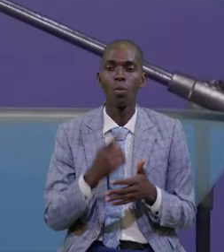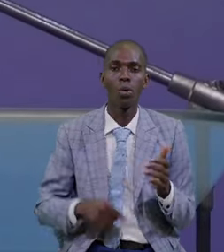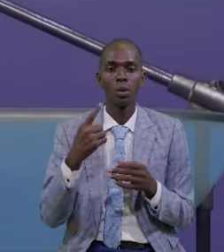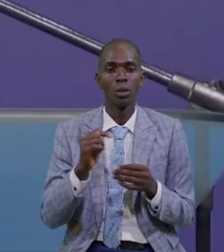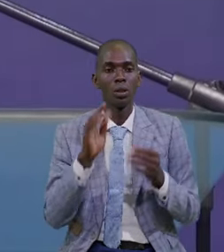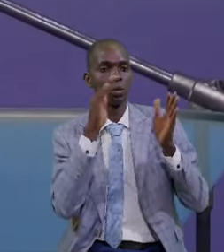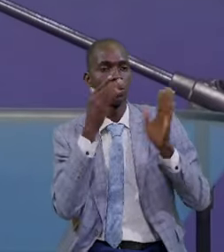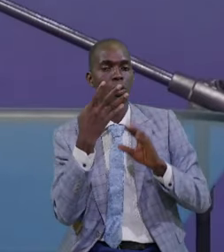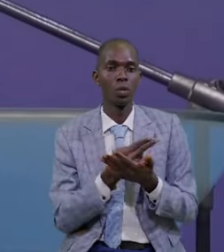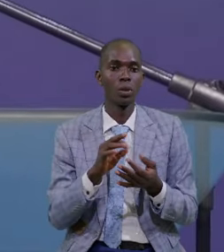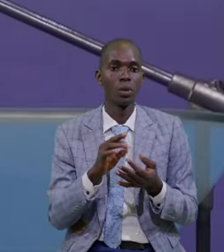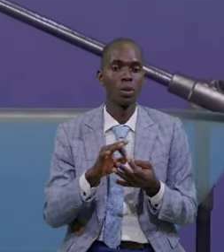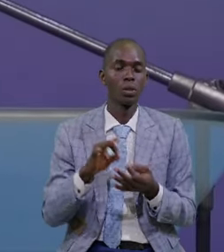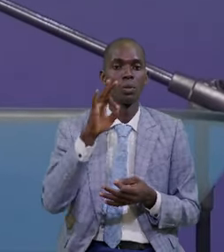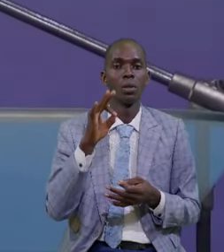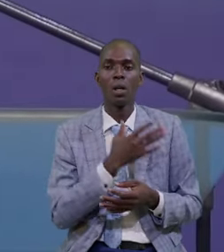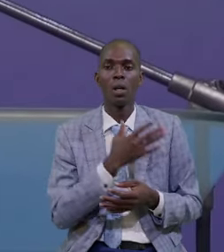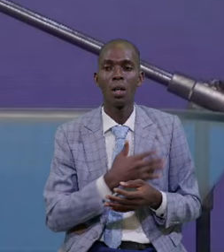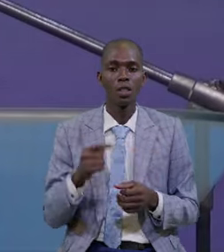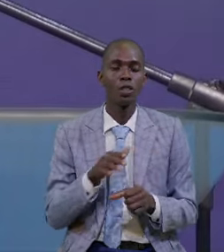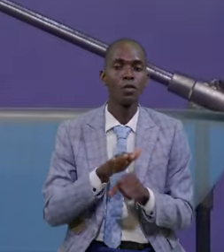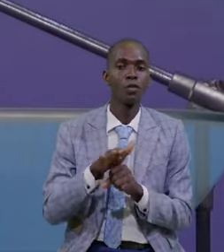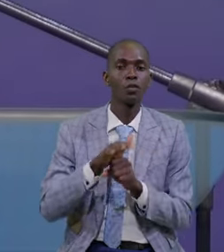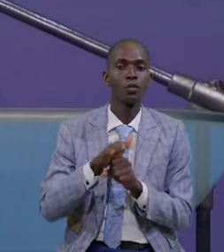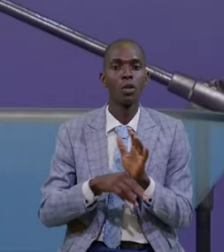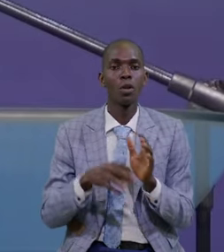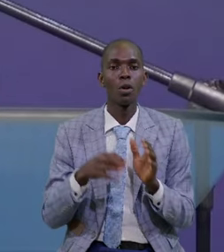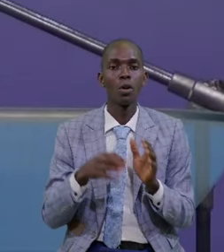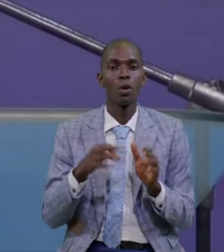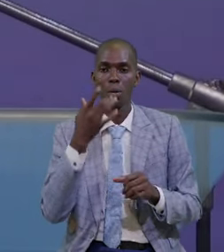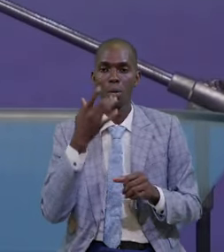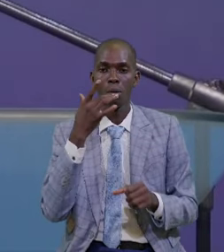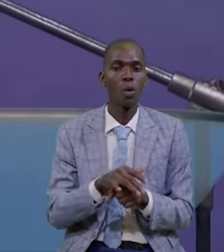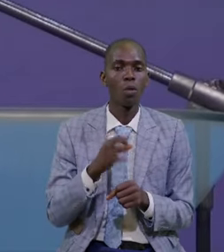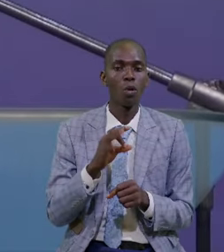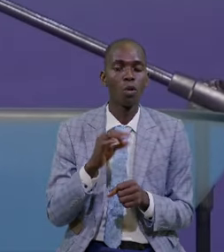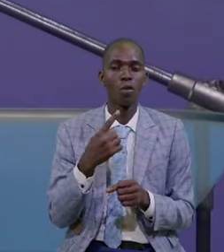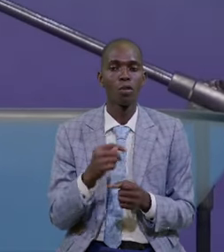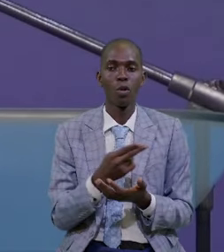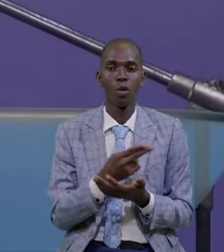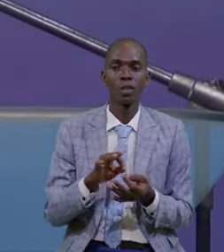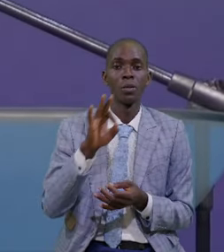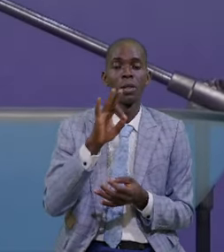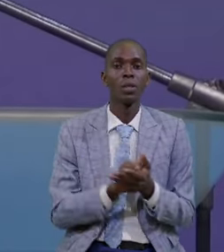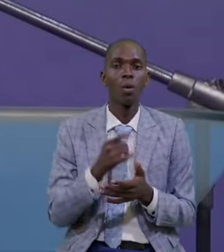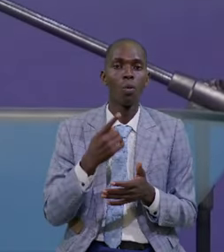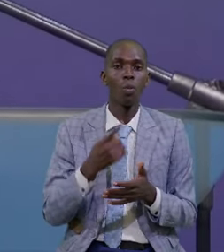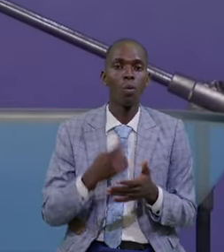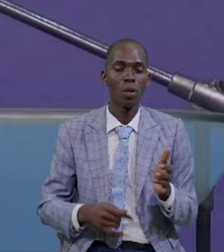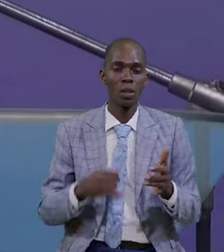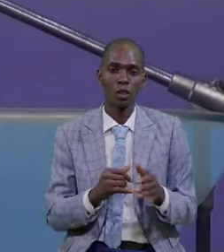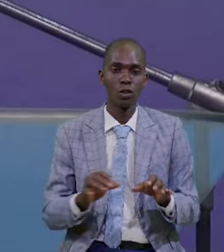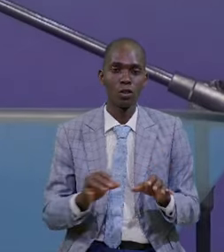Ghost and the fulfillment of the promise of the Holy Ghost. That's what it does